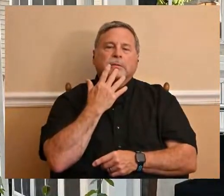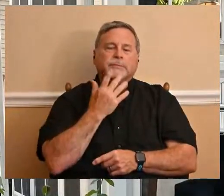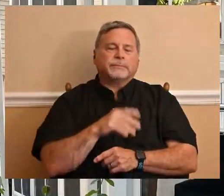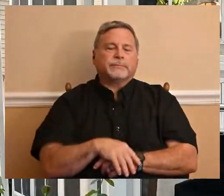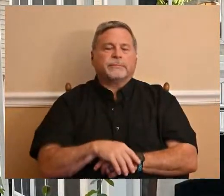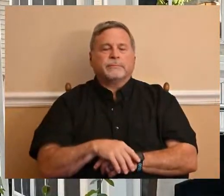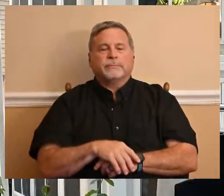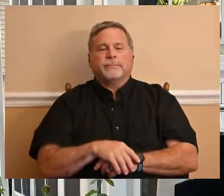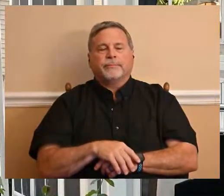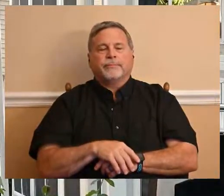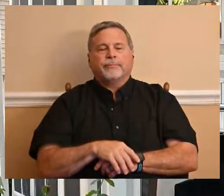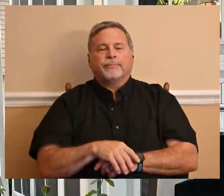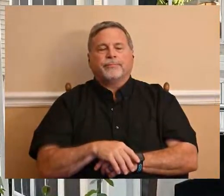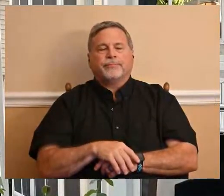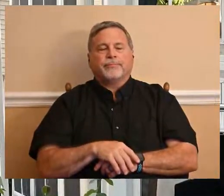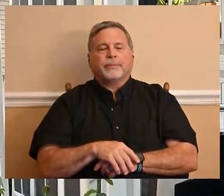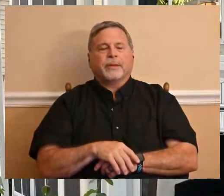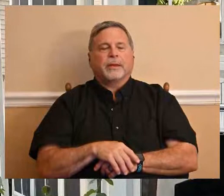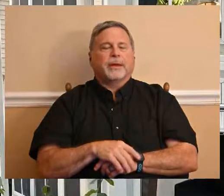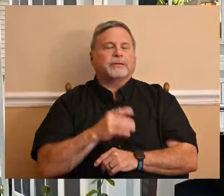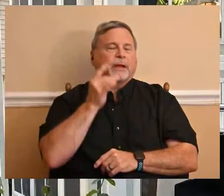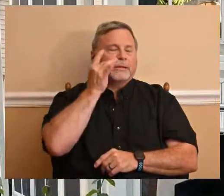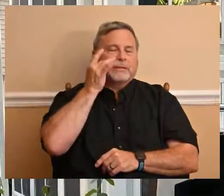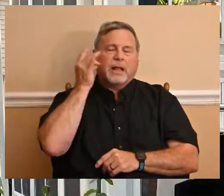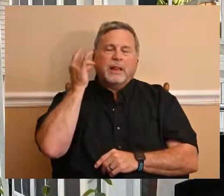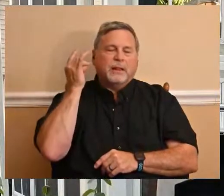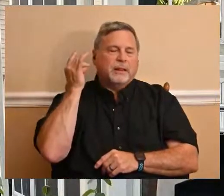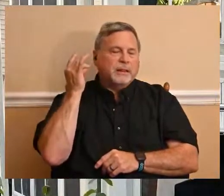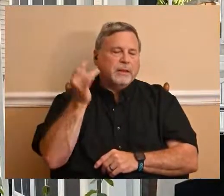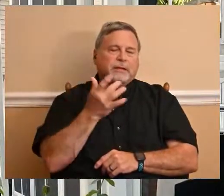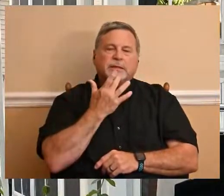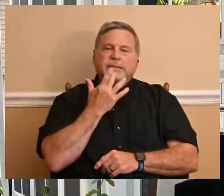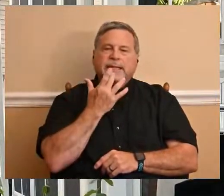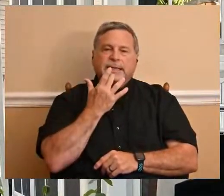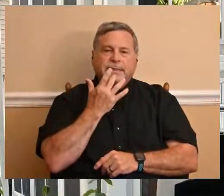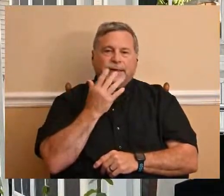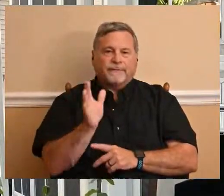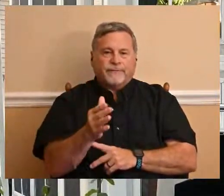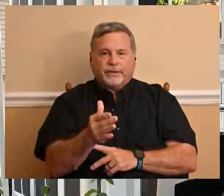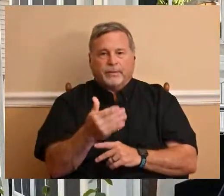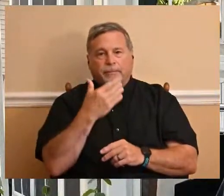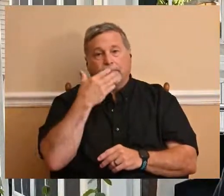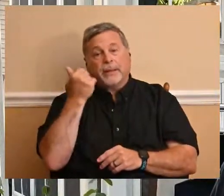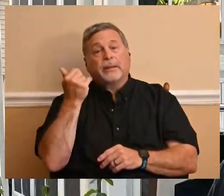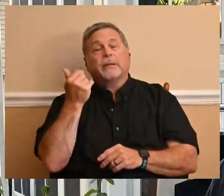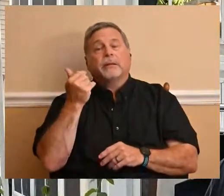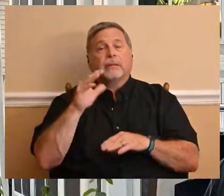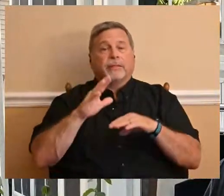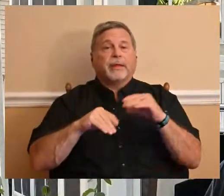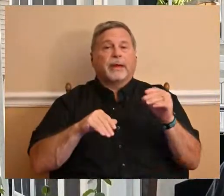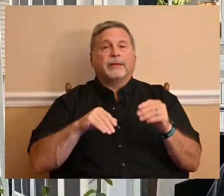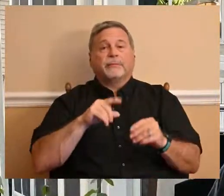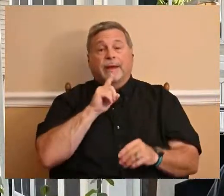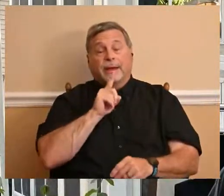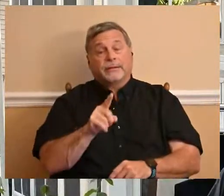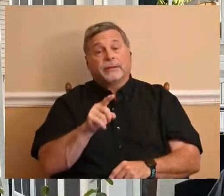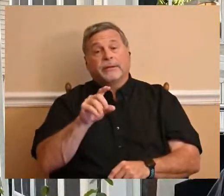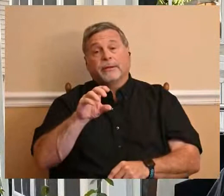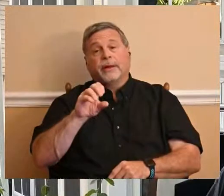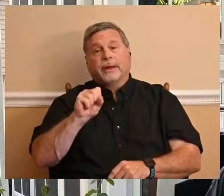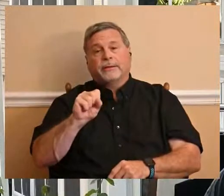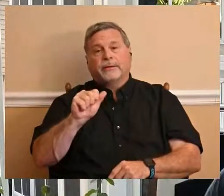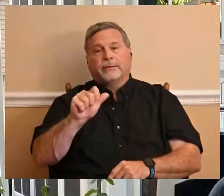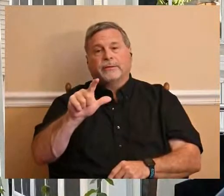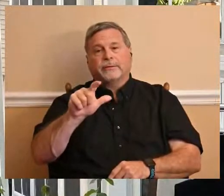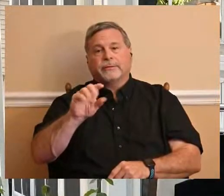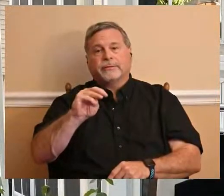do with it. It's a delicious tasting piece of fish. I think has better flavor than actually having,